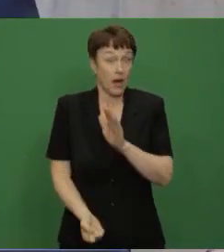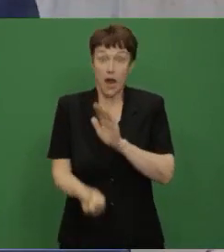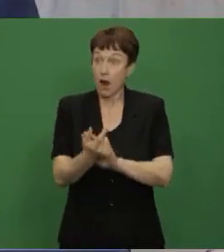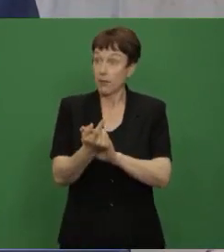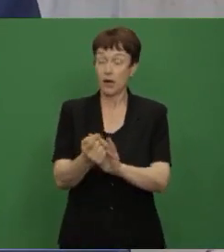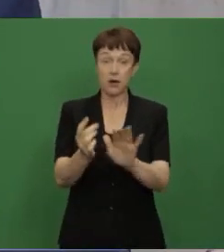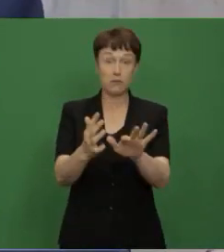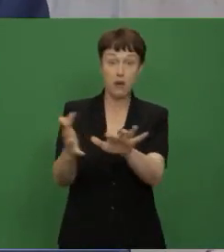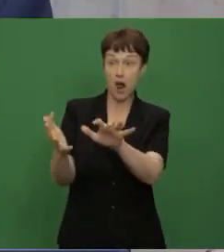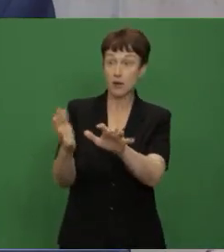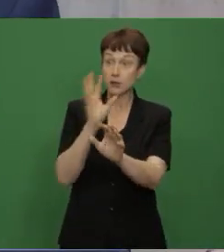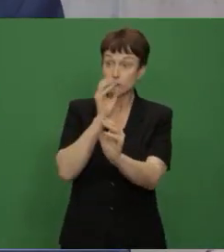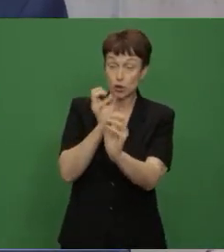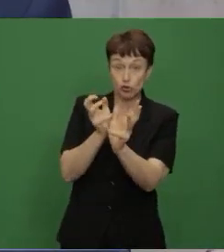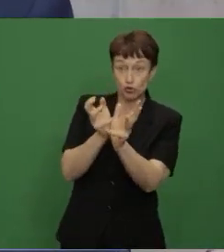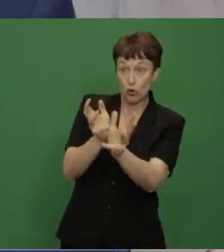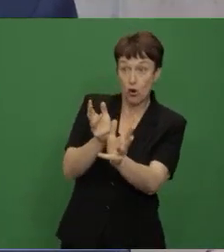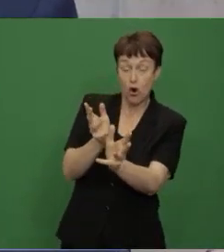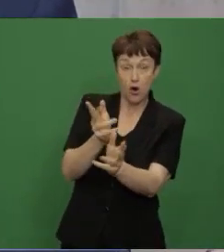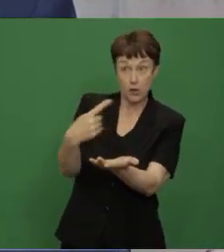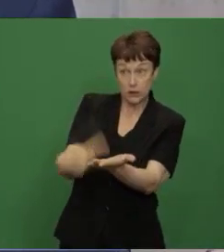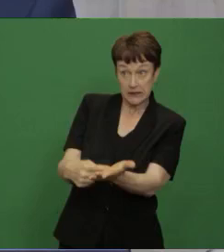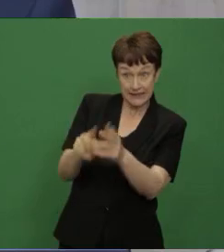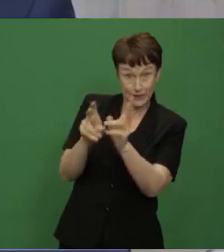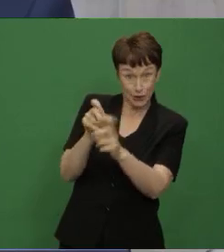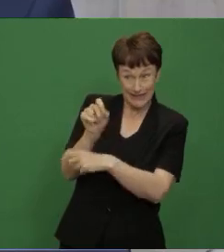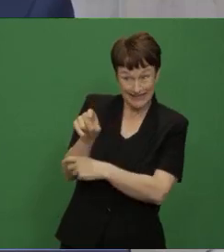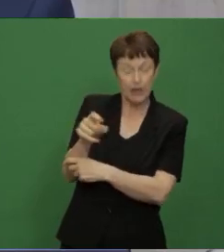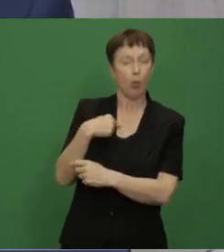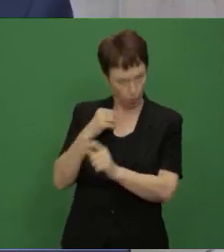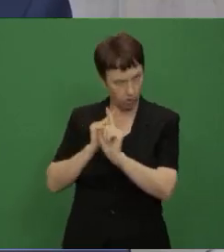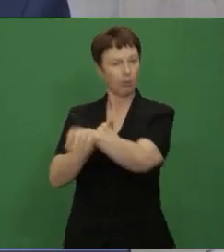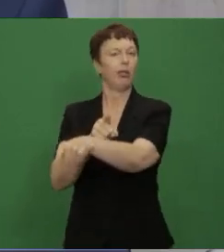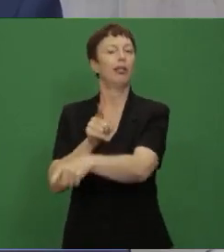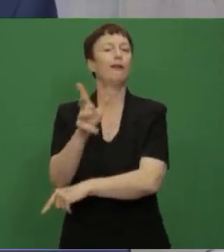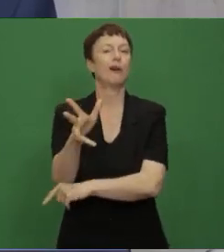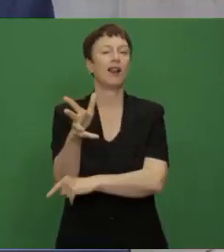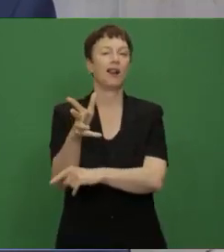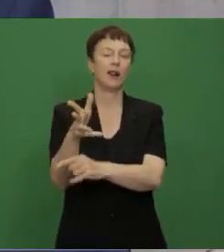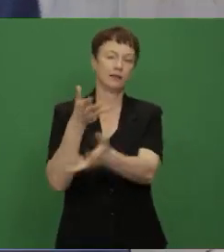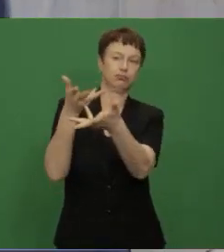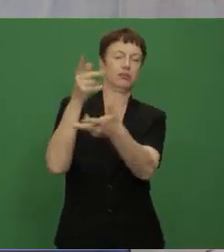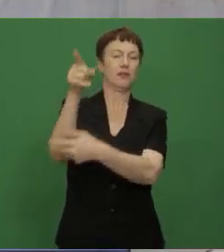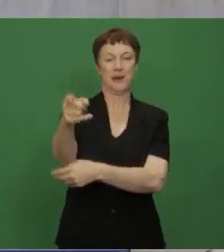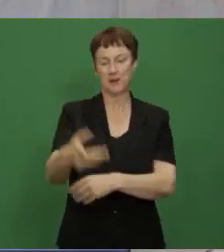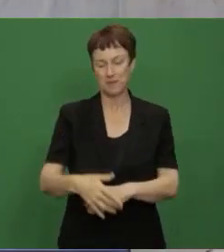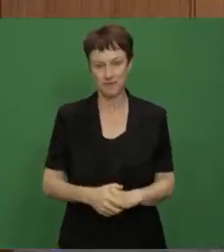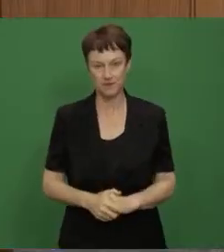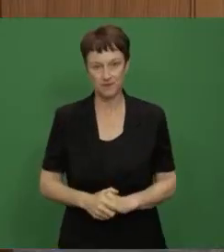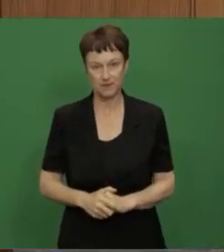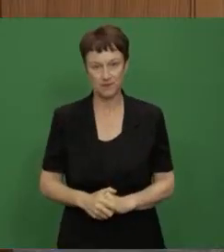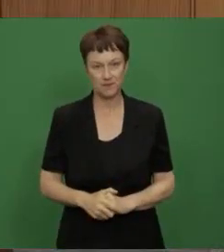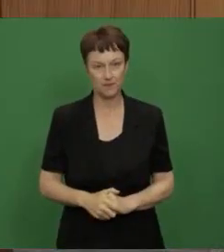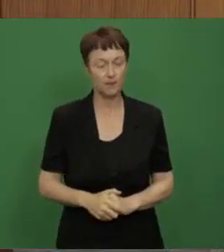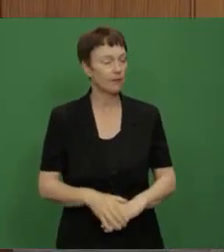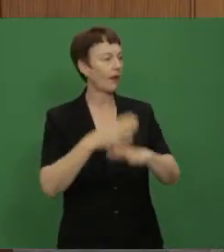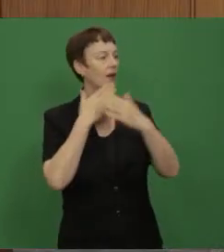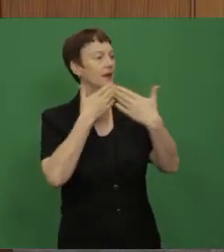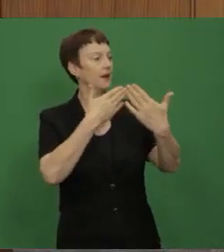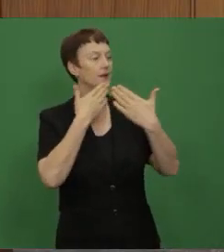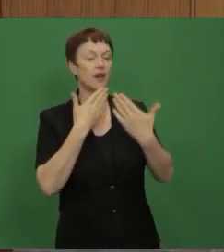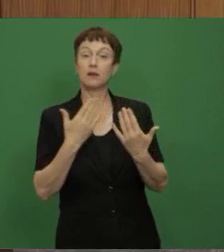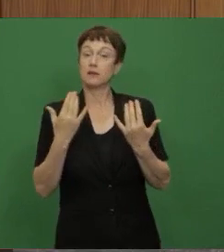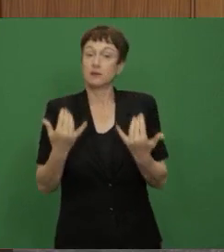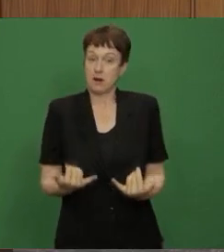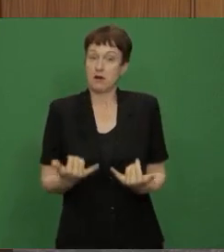process, as previously indicated, we will then engage with that particular process there. Thank you very much. That